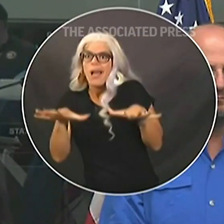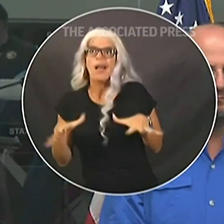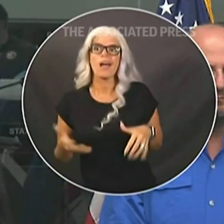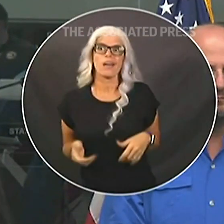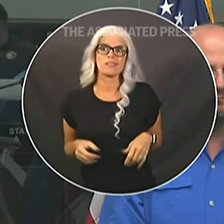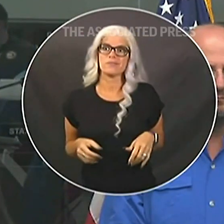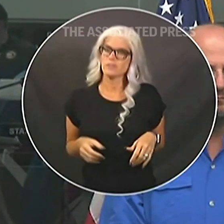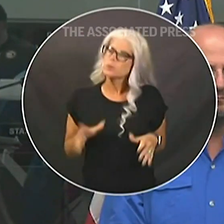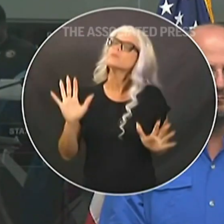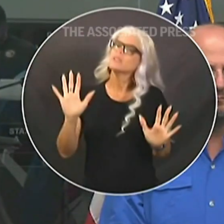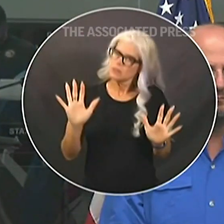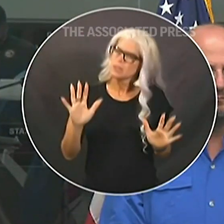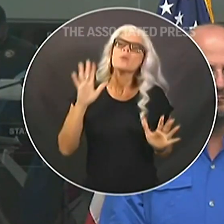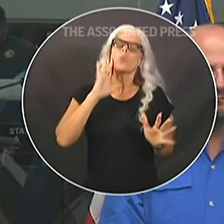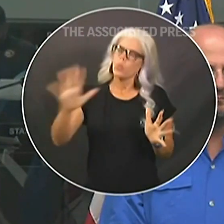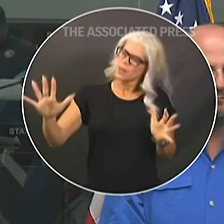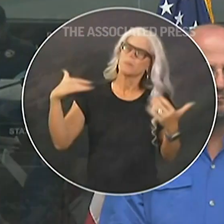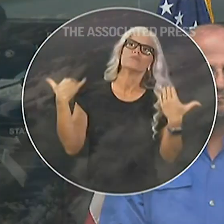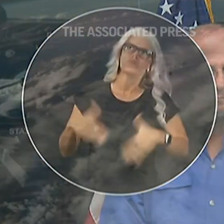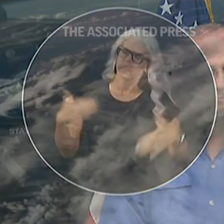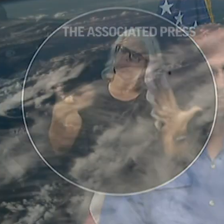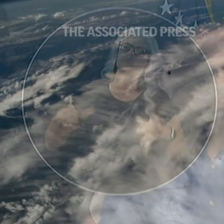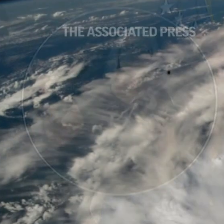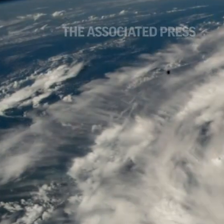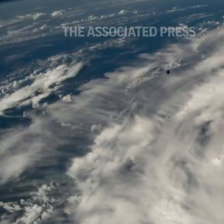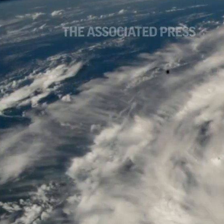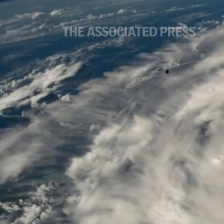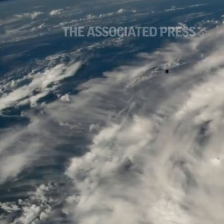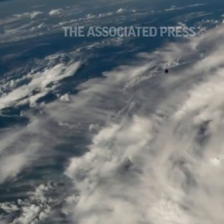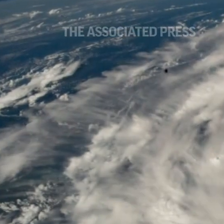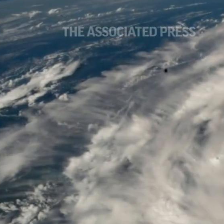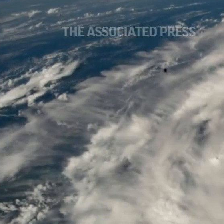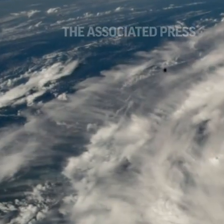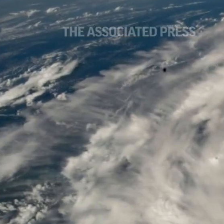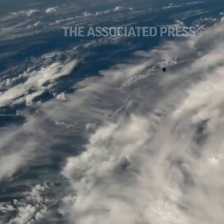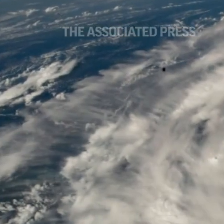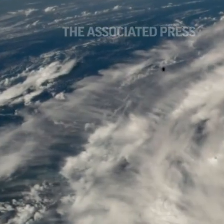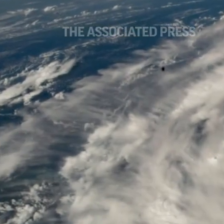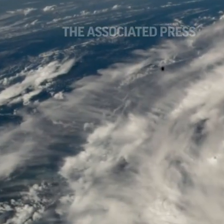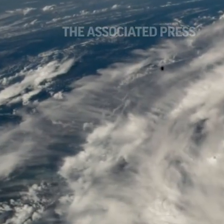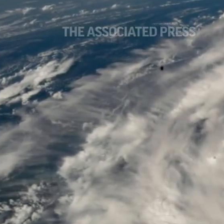nasty, nasty day, 2 days.